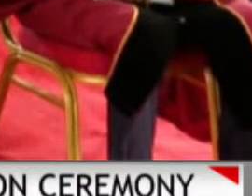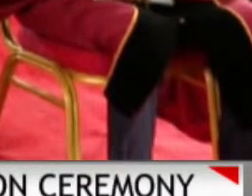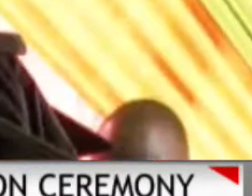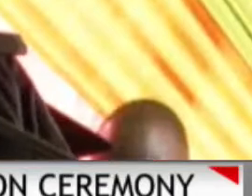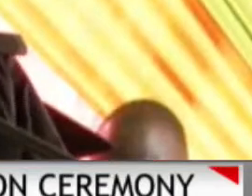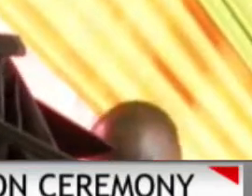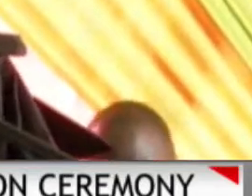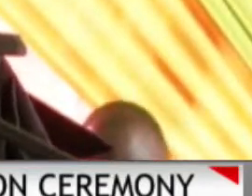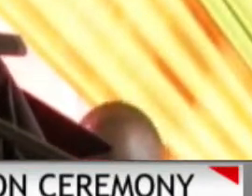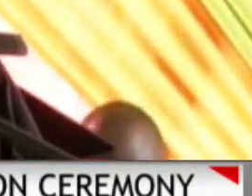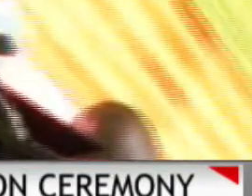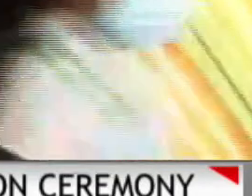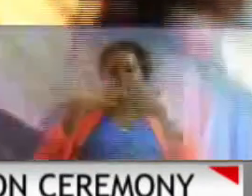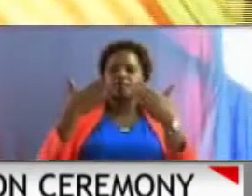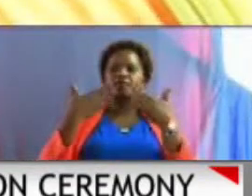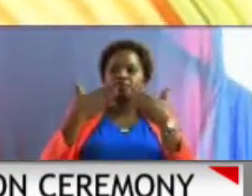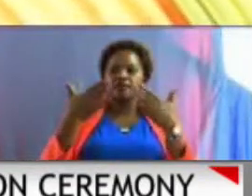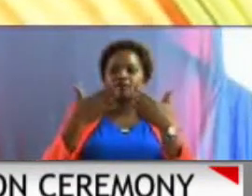Thank you very much.